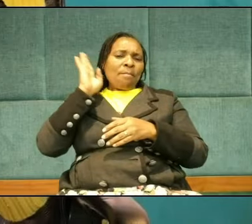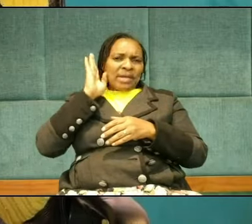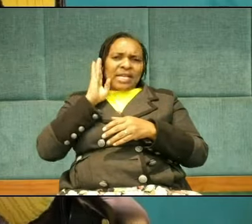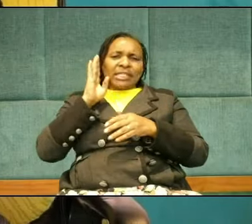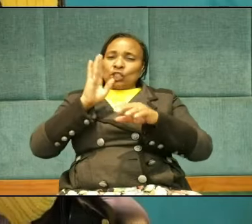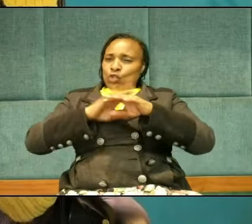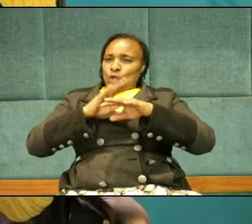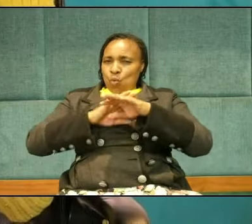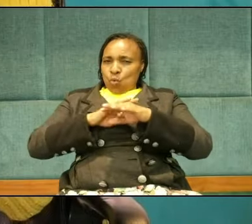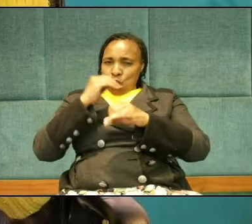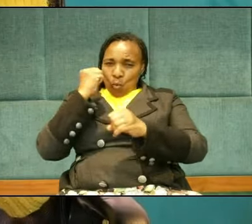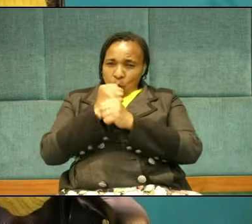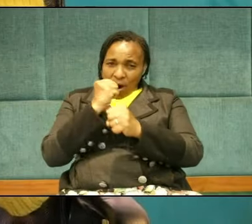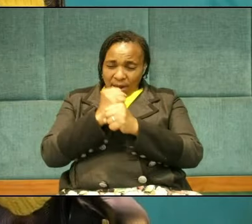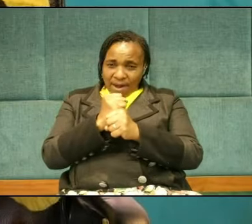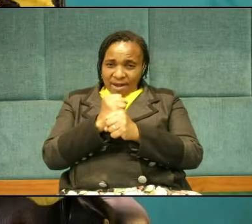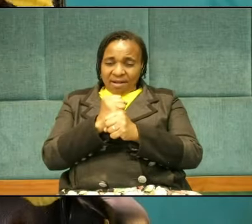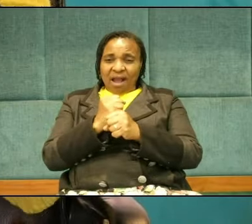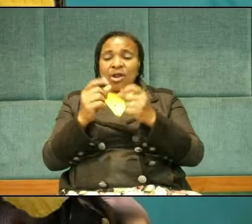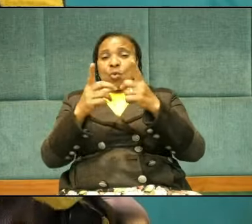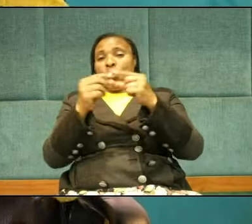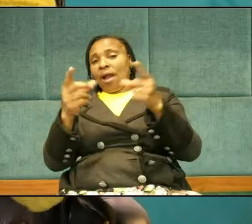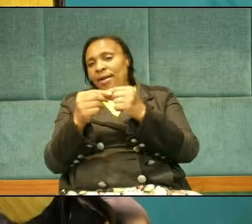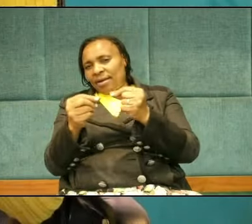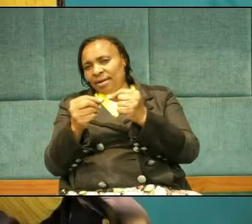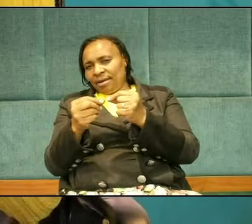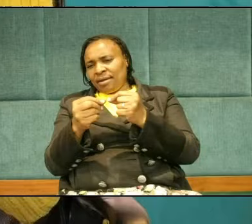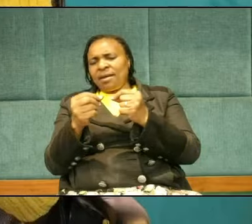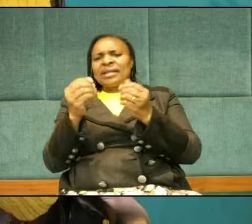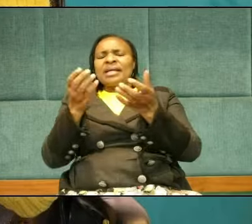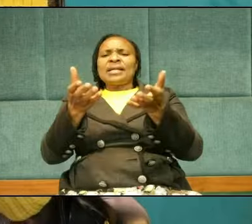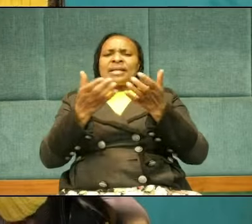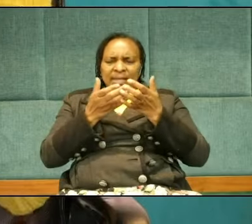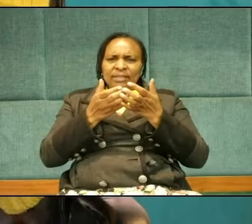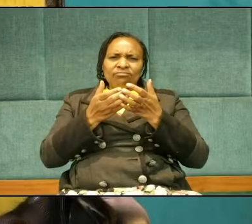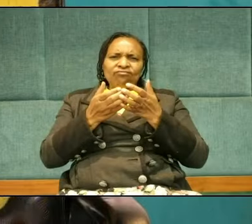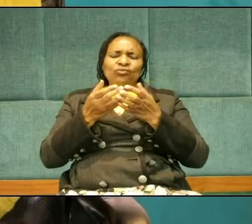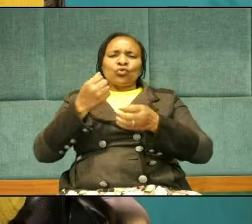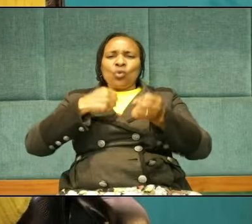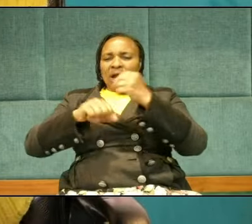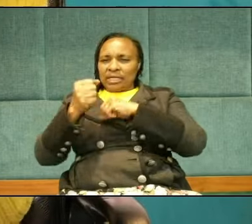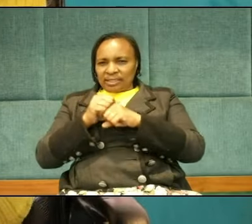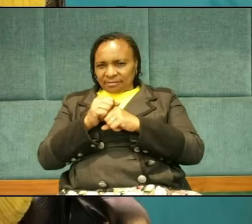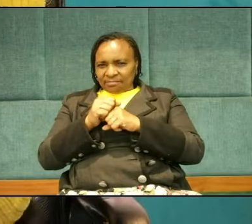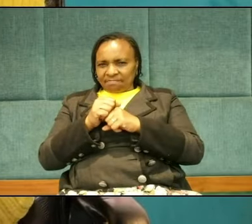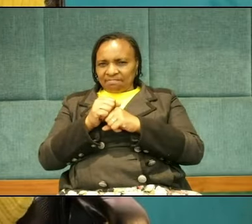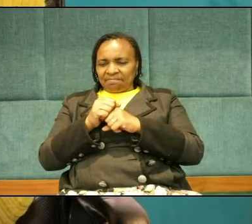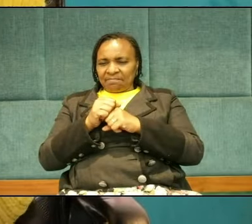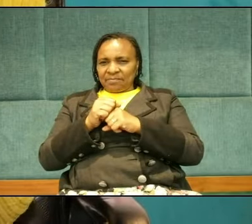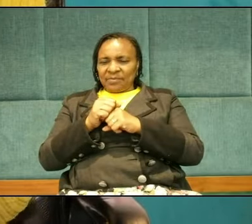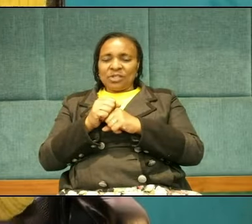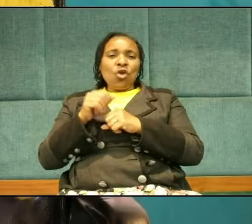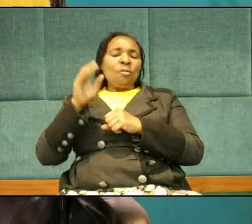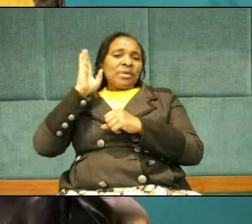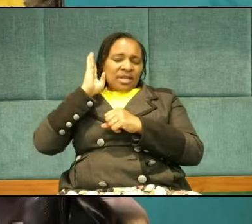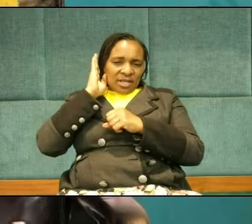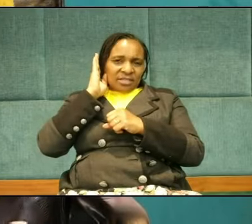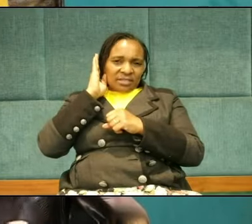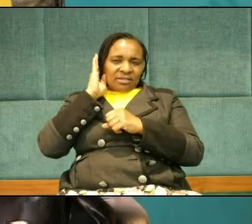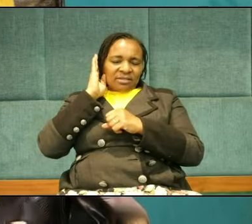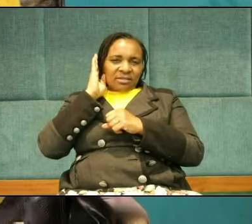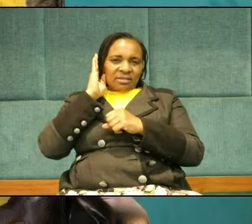the good word. Obedience was something that they needed to prioritize. And the prioritization of obedience fell